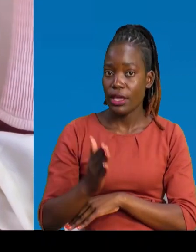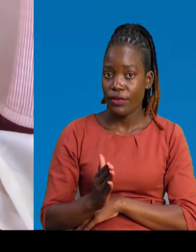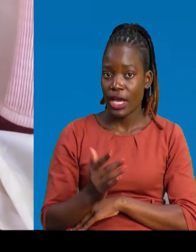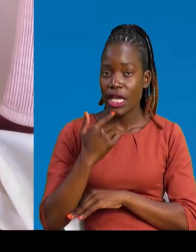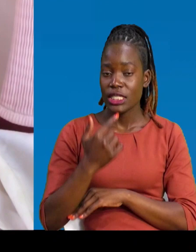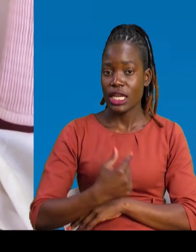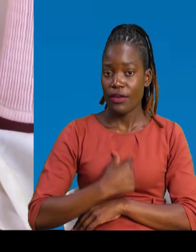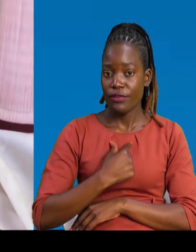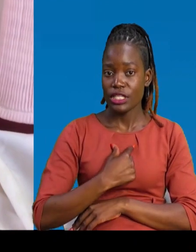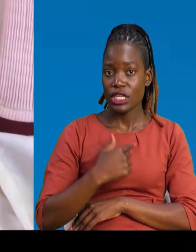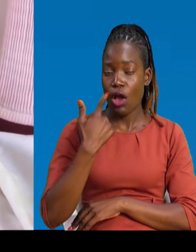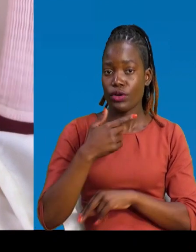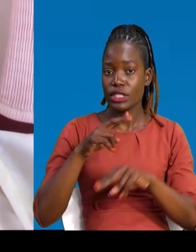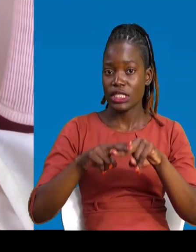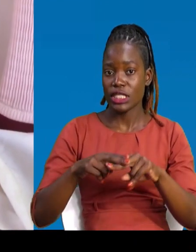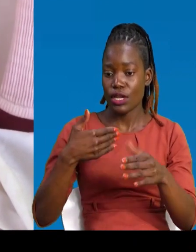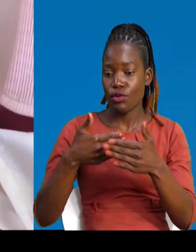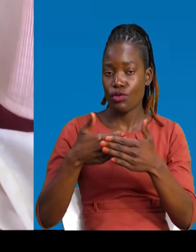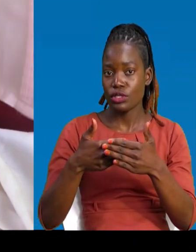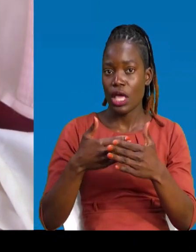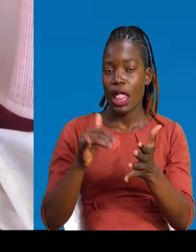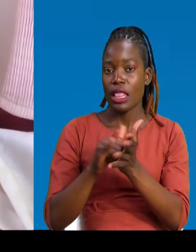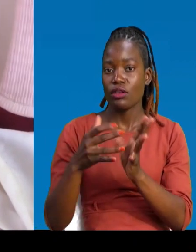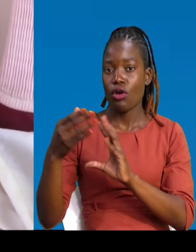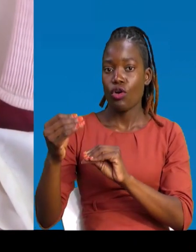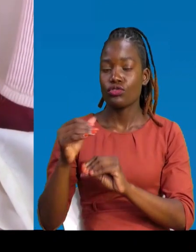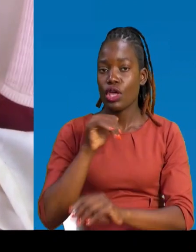a guest mwenye umekaa karibu na yeye unaenda washroom.